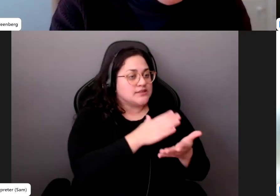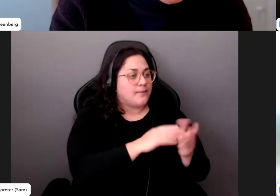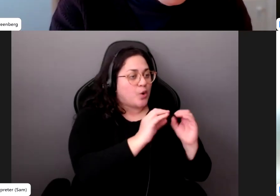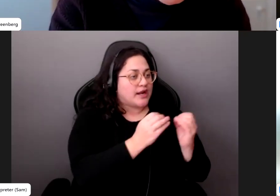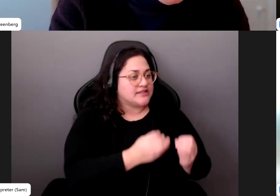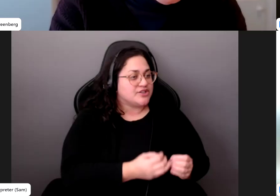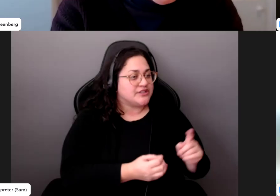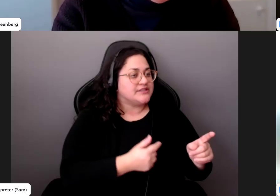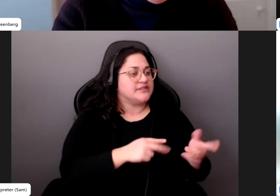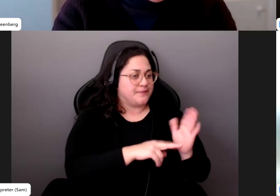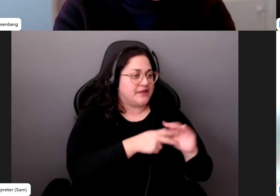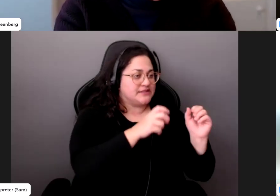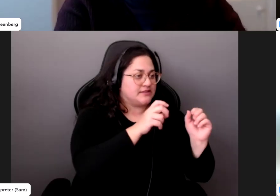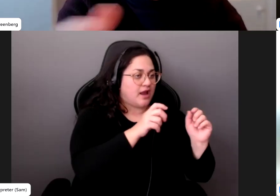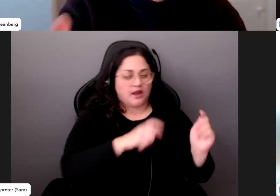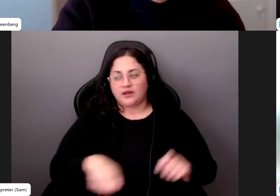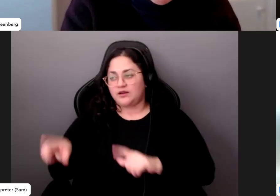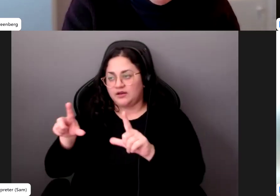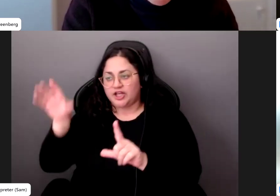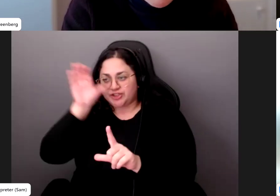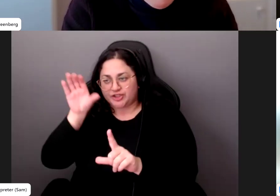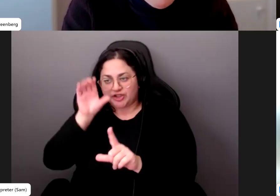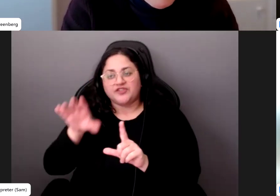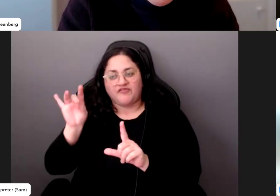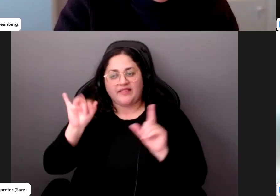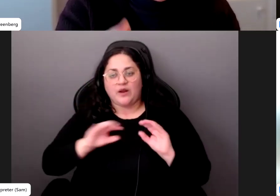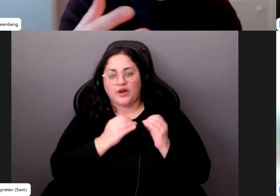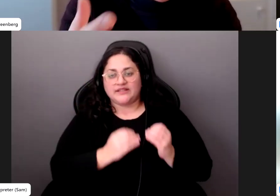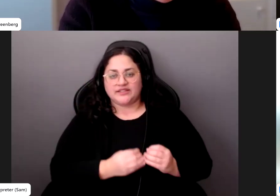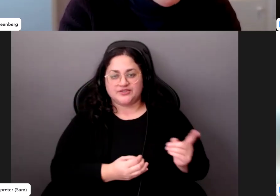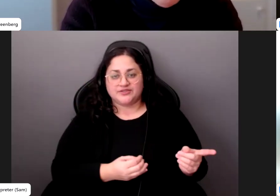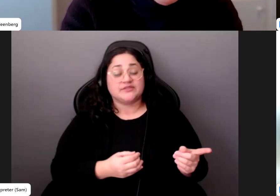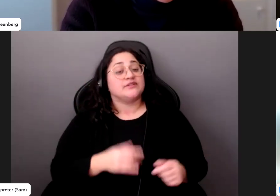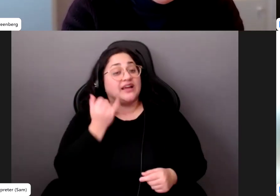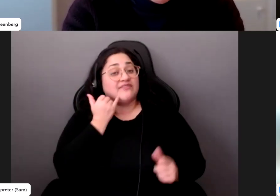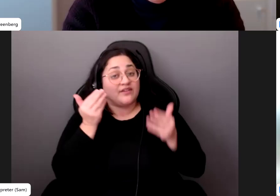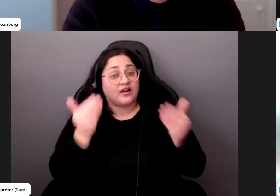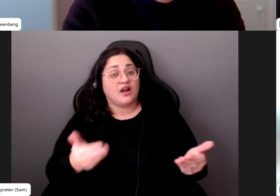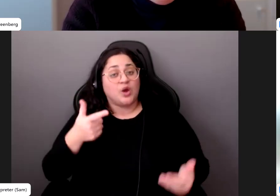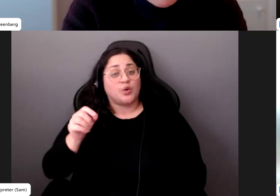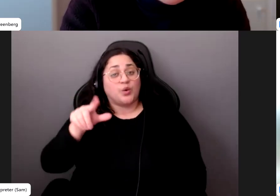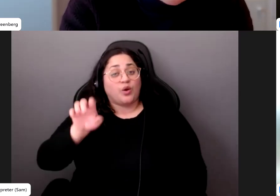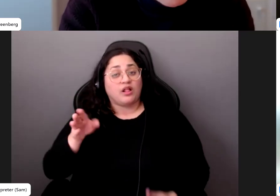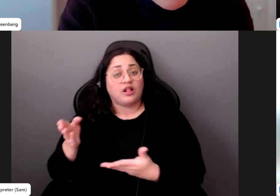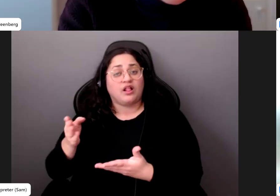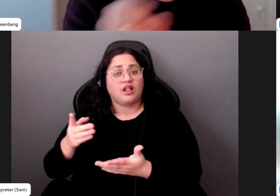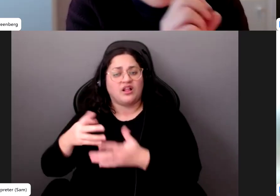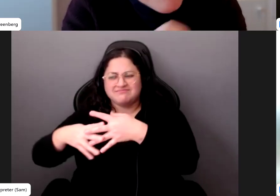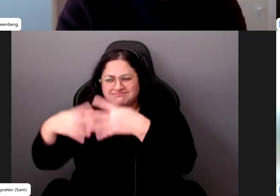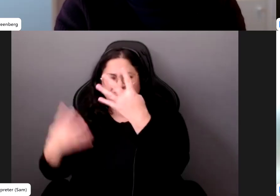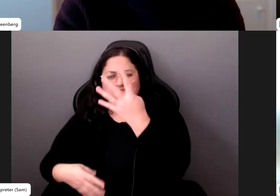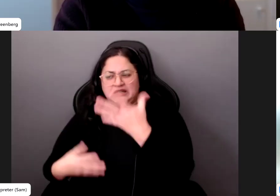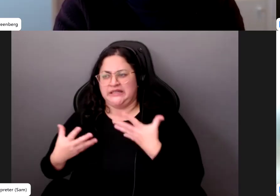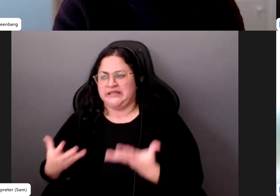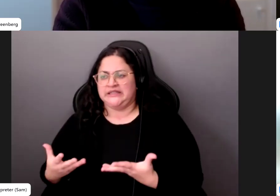specific organizations. So it's a way to help me get through the riffraff. And if I'm seeing organizations that don't fit what I'm looking for, I can give